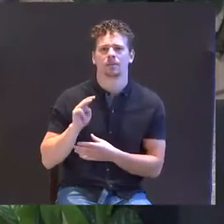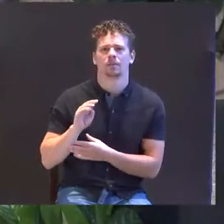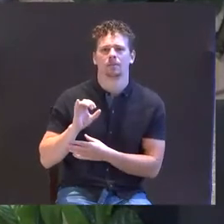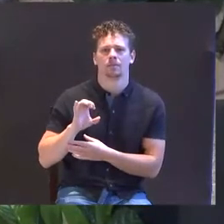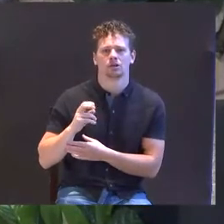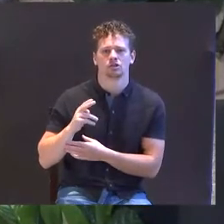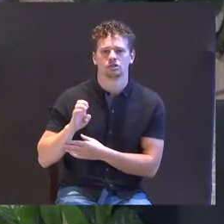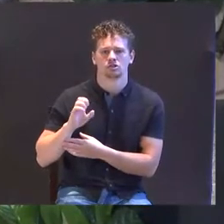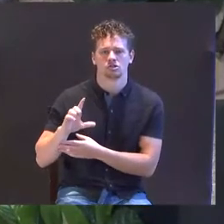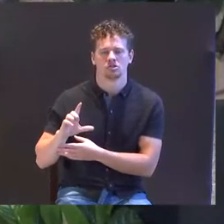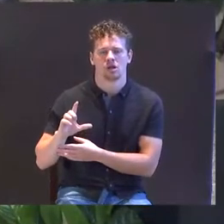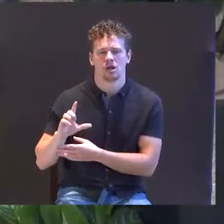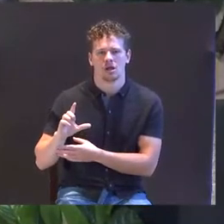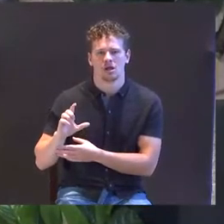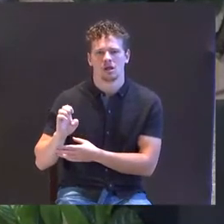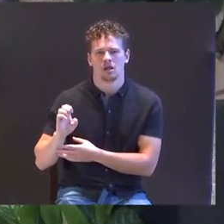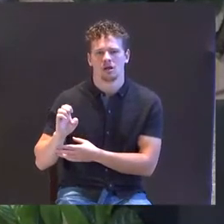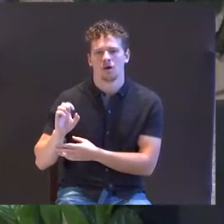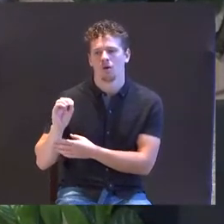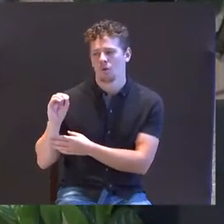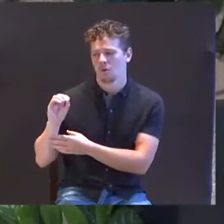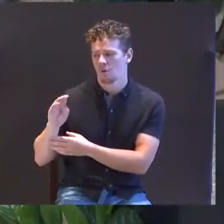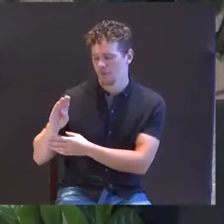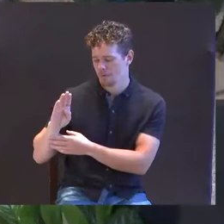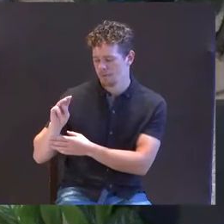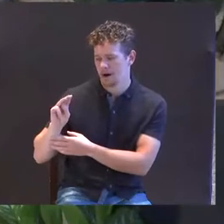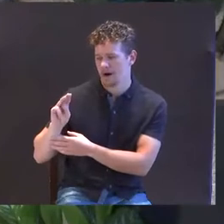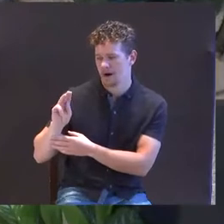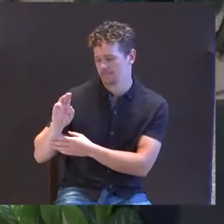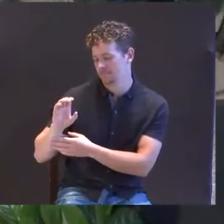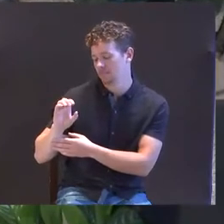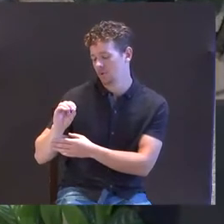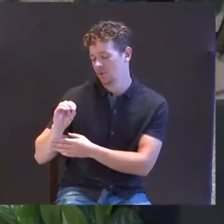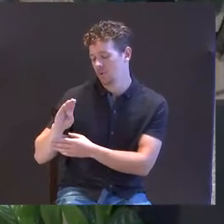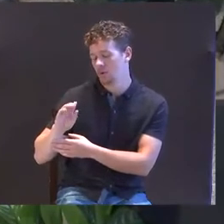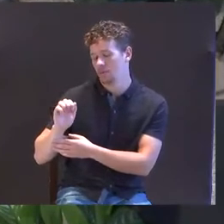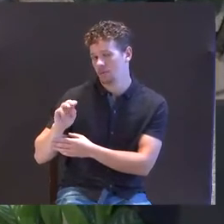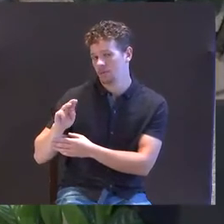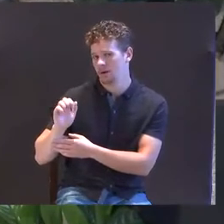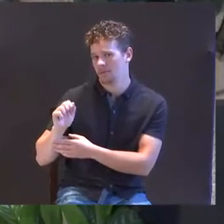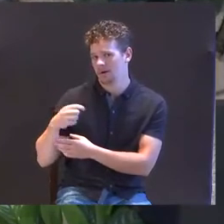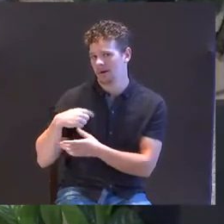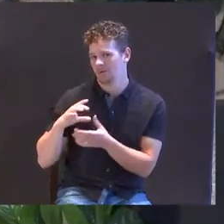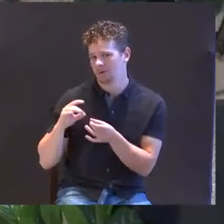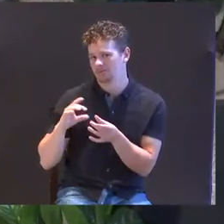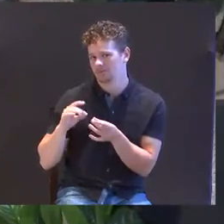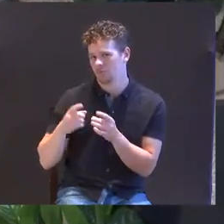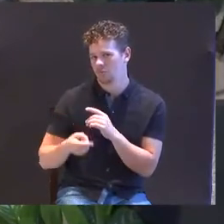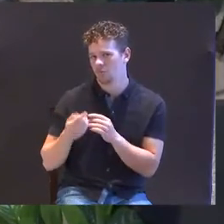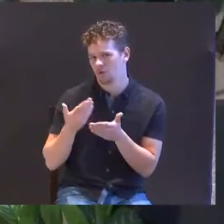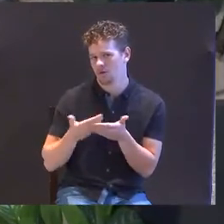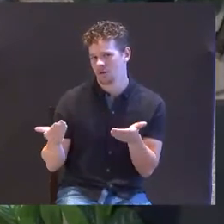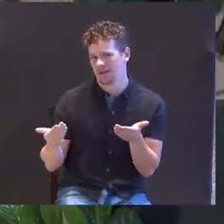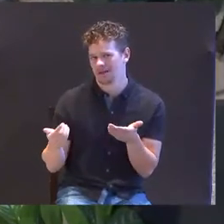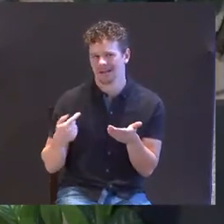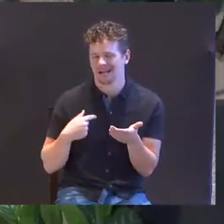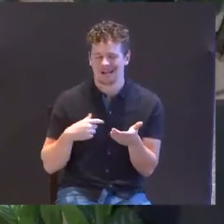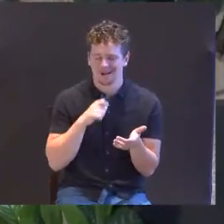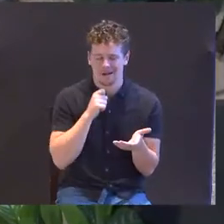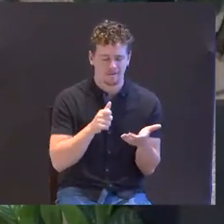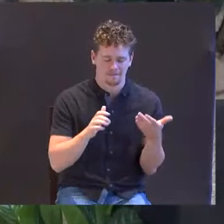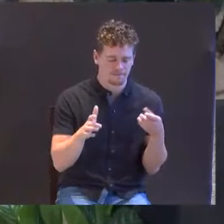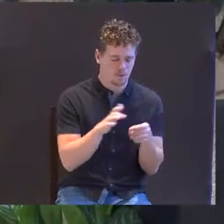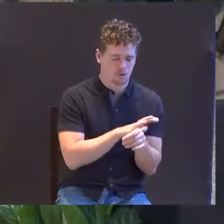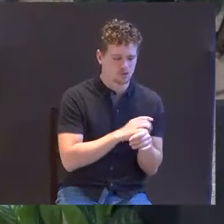Obama. I want to share with you a couple of things that she said, and it just says, and I can't share the whole thing, it's too long, but just